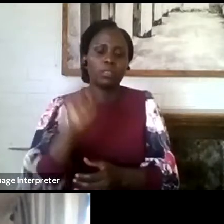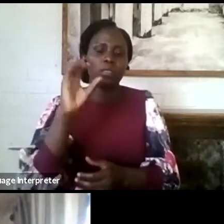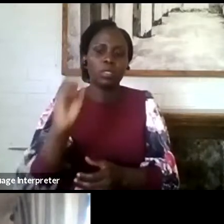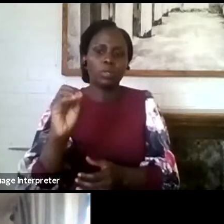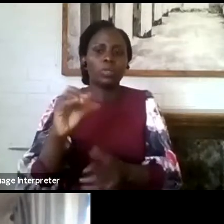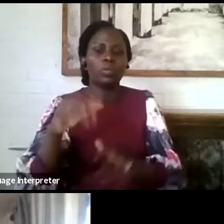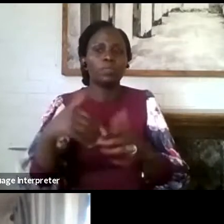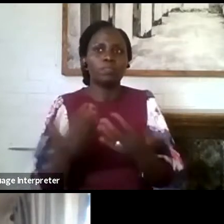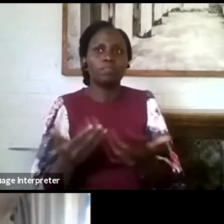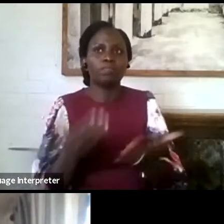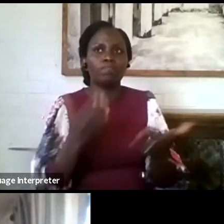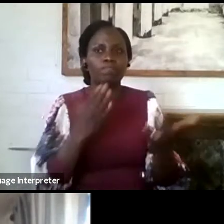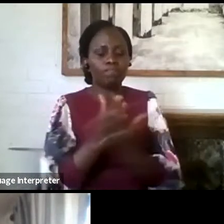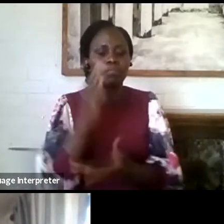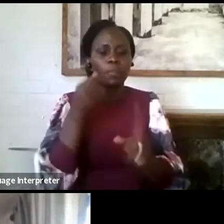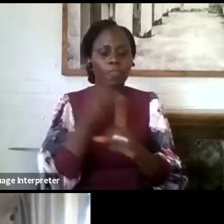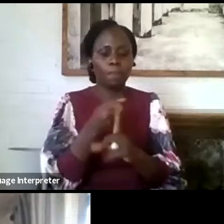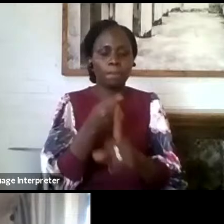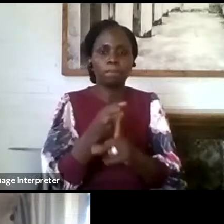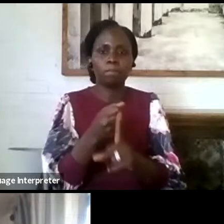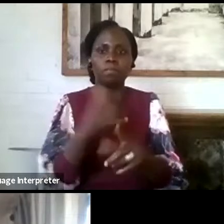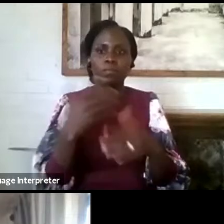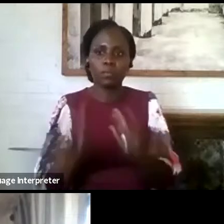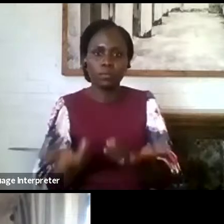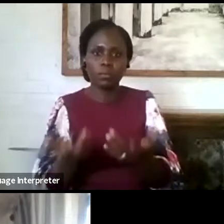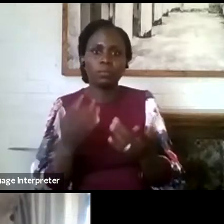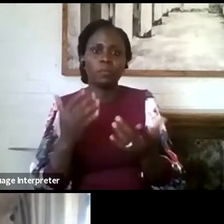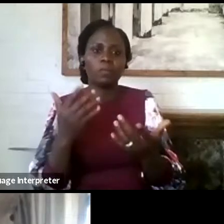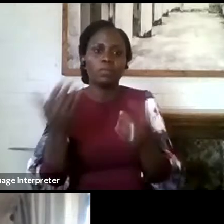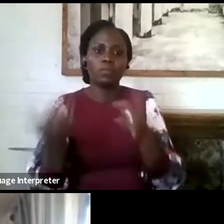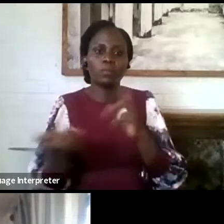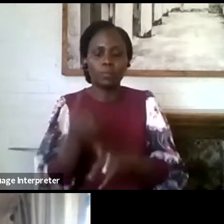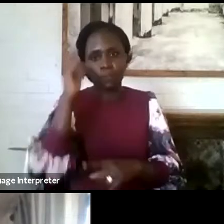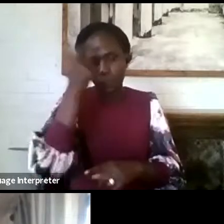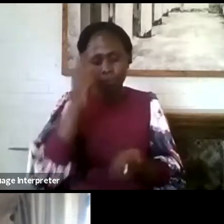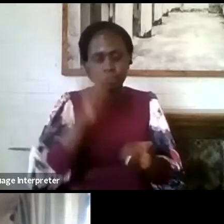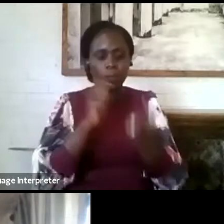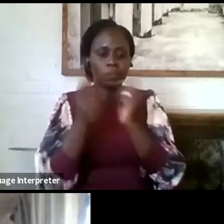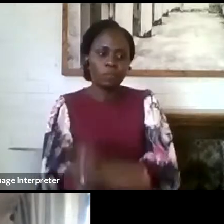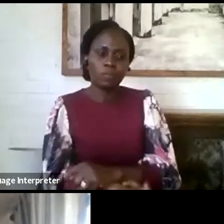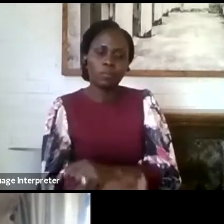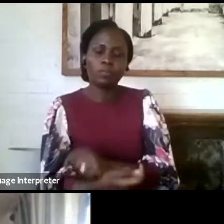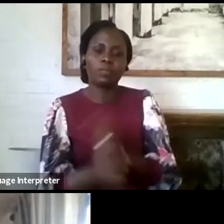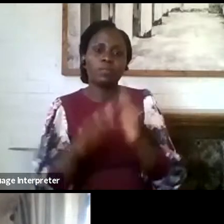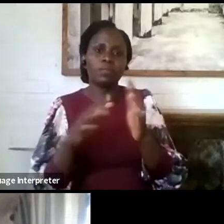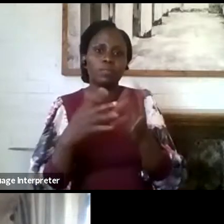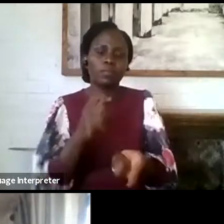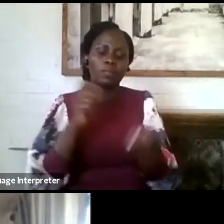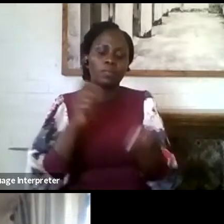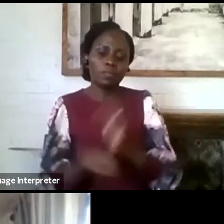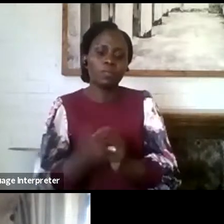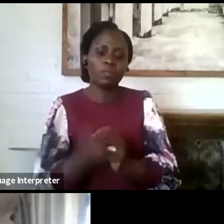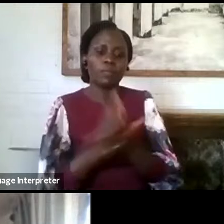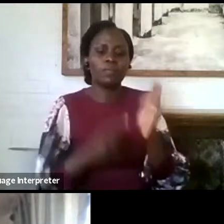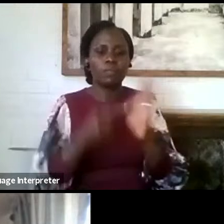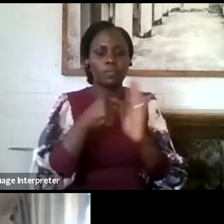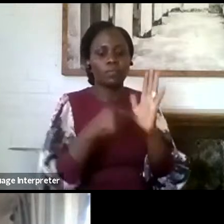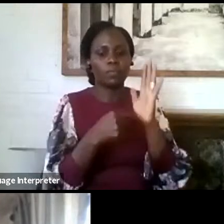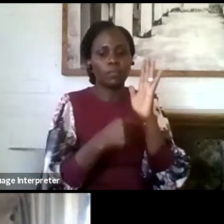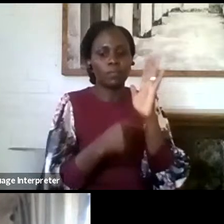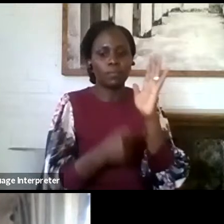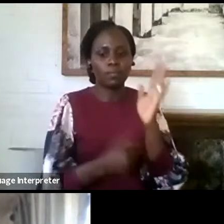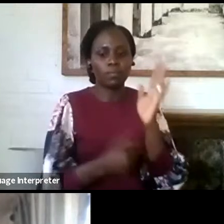or through lawsuits, get governments to change or reverse such restrictions, because it is uncalled for to